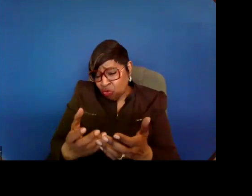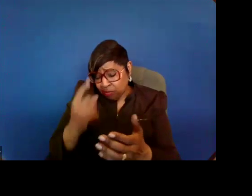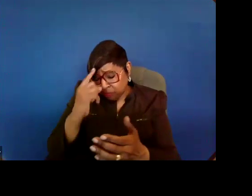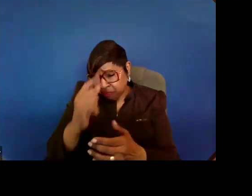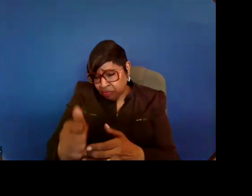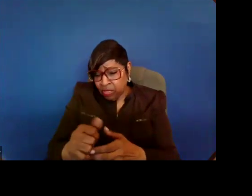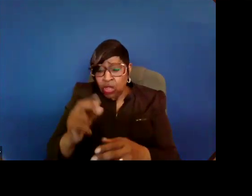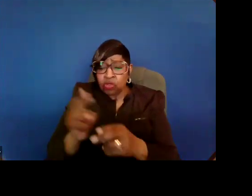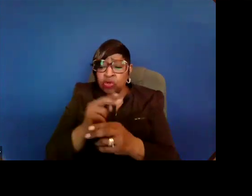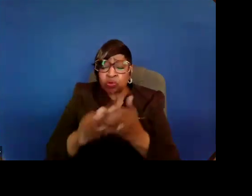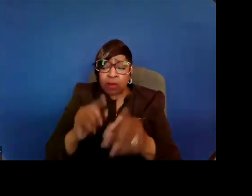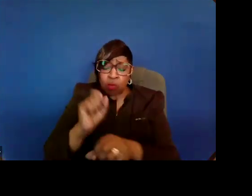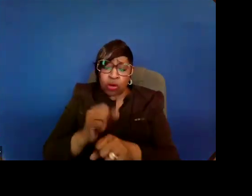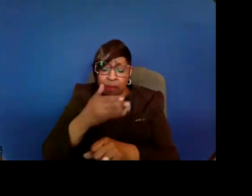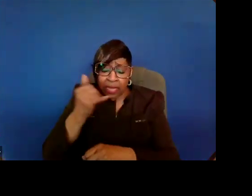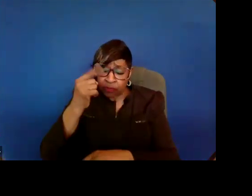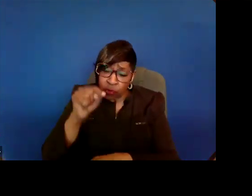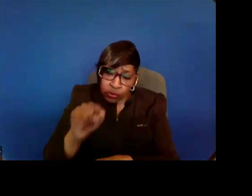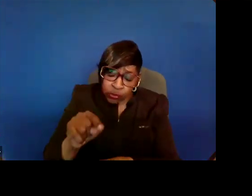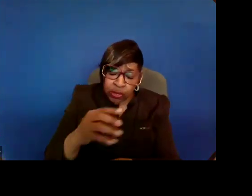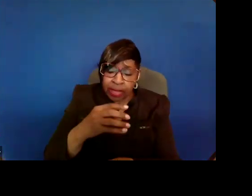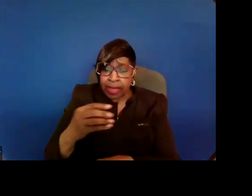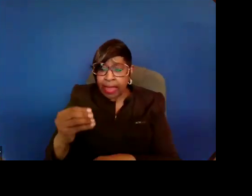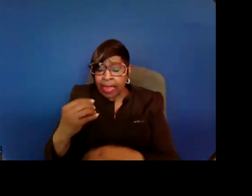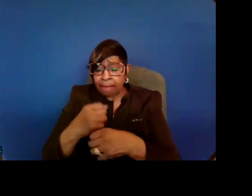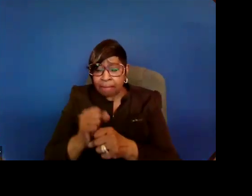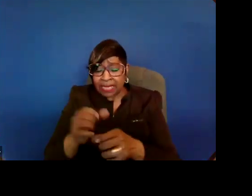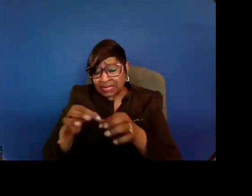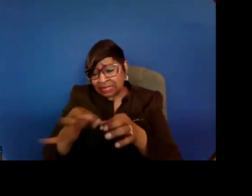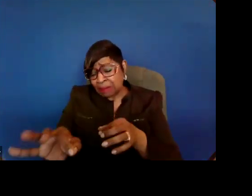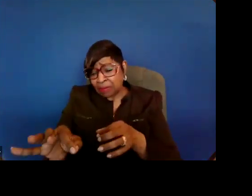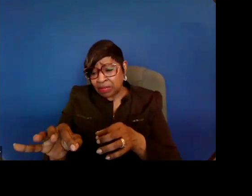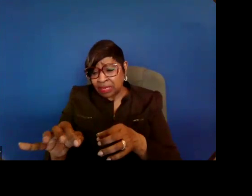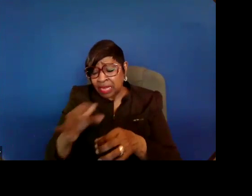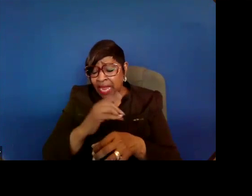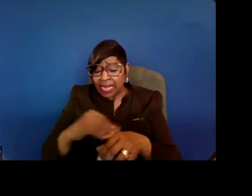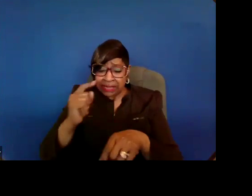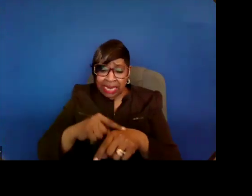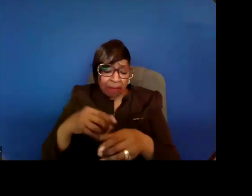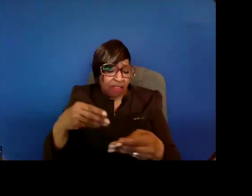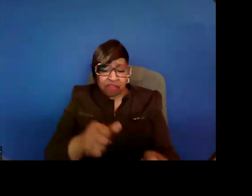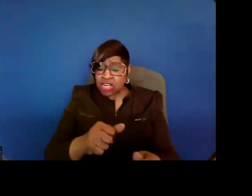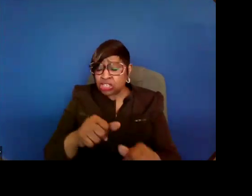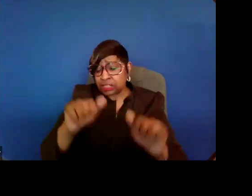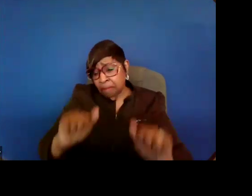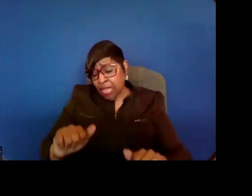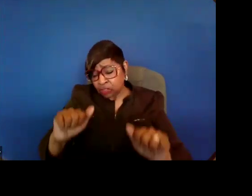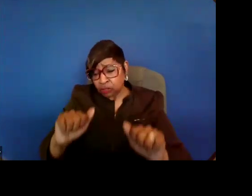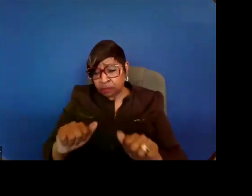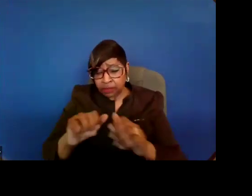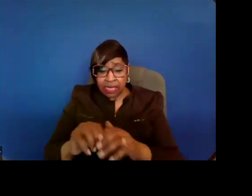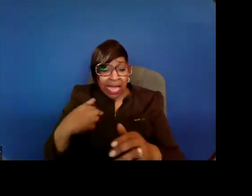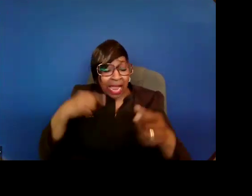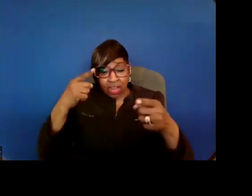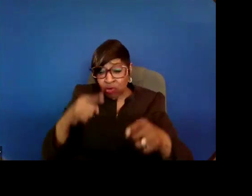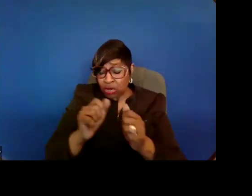use what works best for you and make it as simple and as time efficient as possible. I agree with